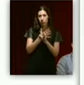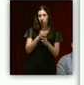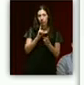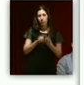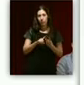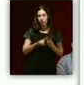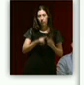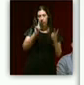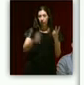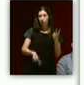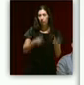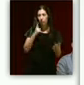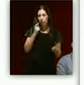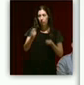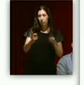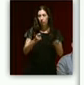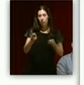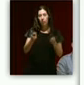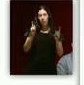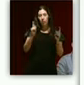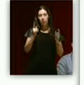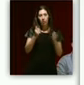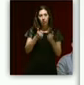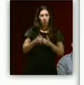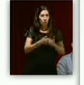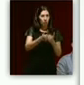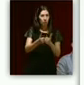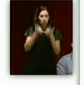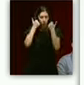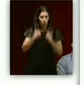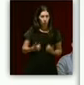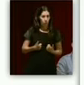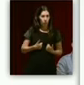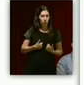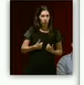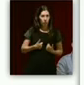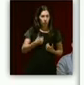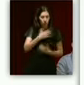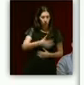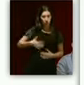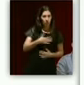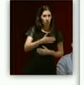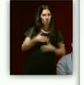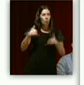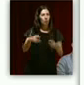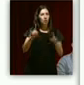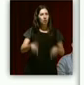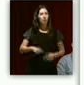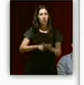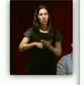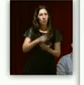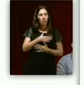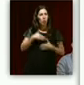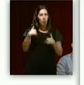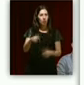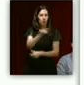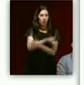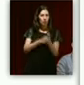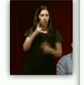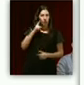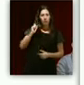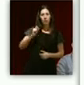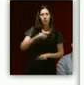And on the other hand, the control of the game pads from any part of the